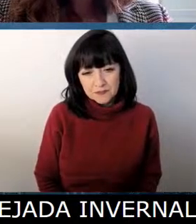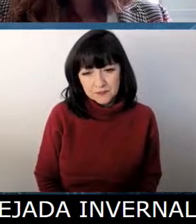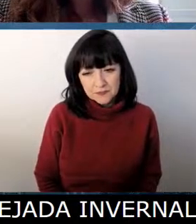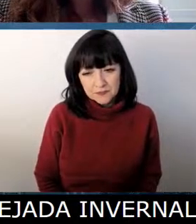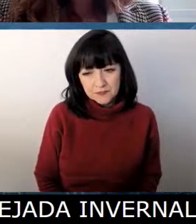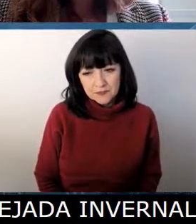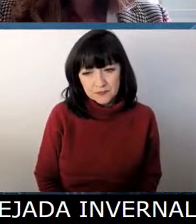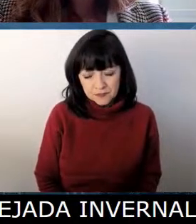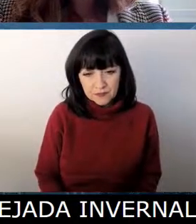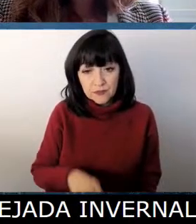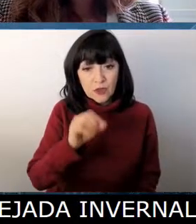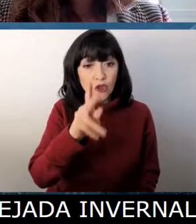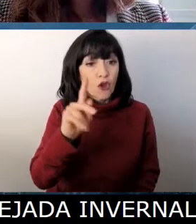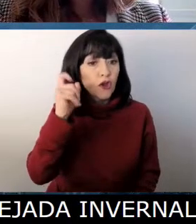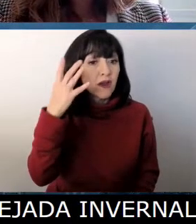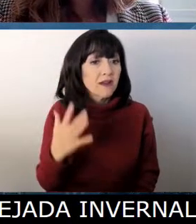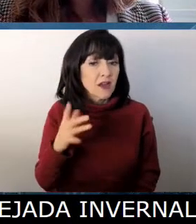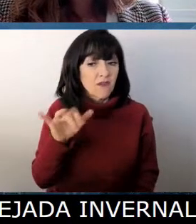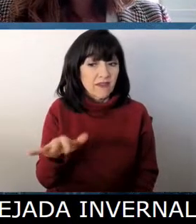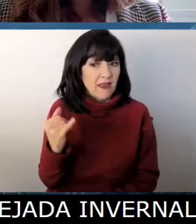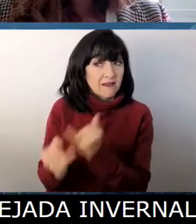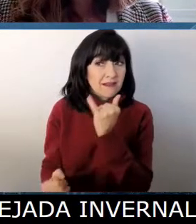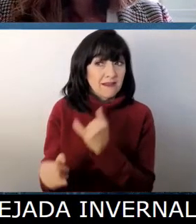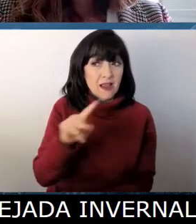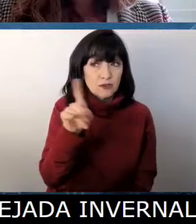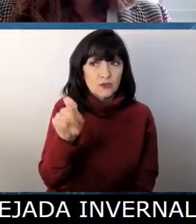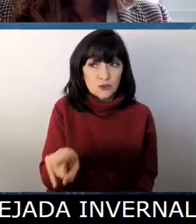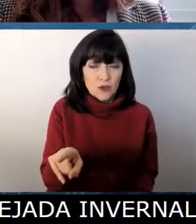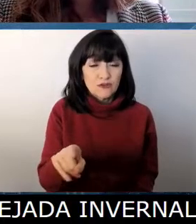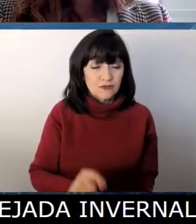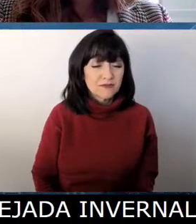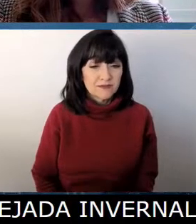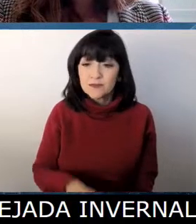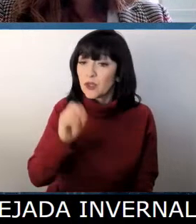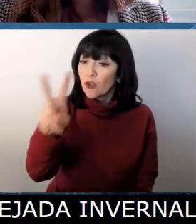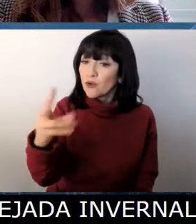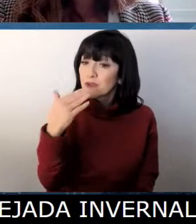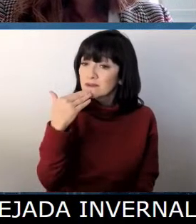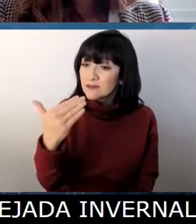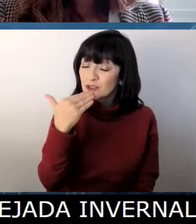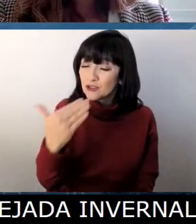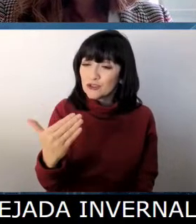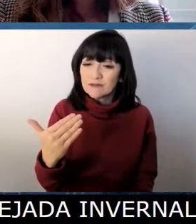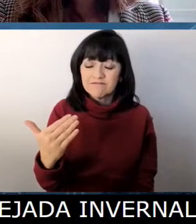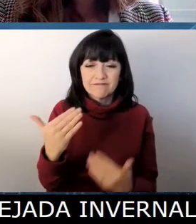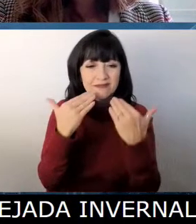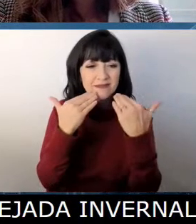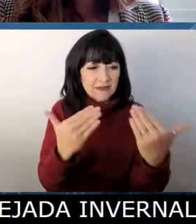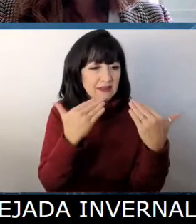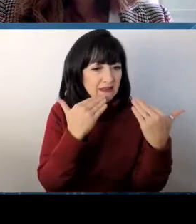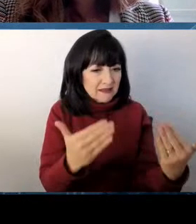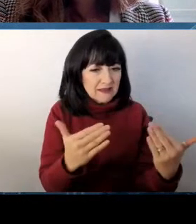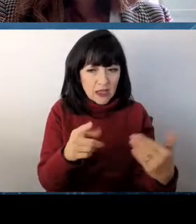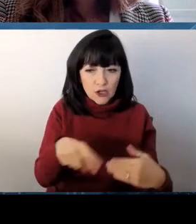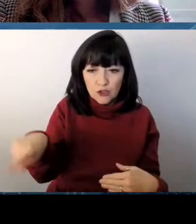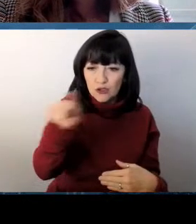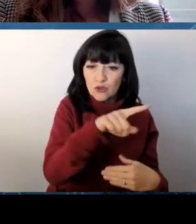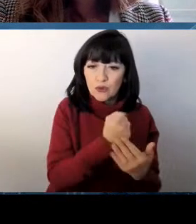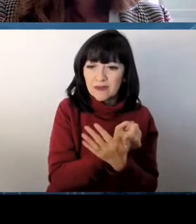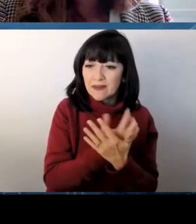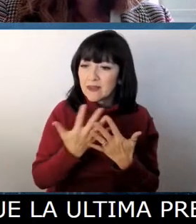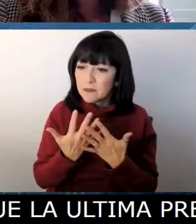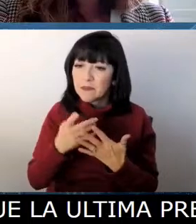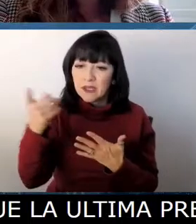All right, Governor, that was the last question. All right, very good. Again, thank you to each of the media for joining us today.